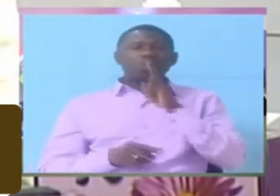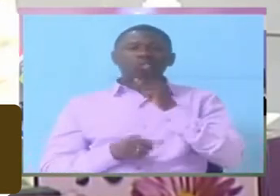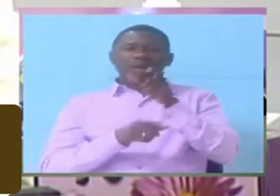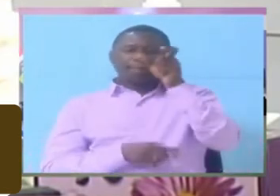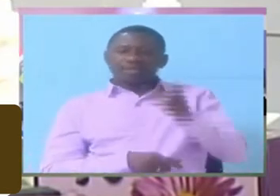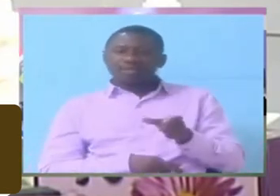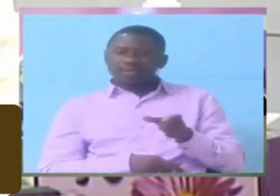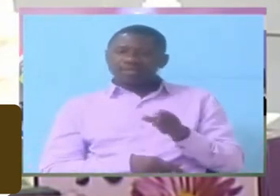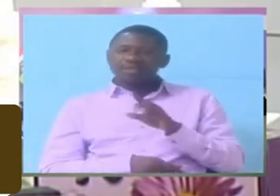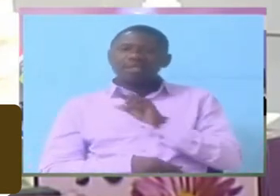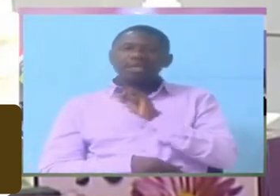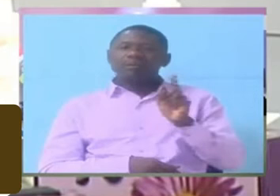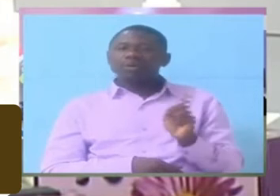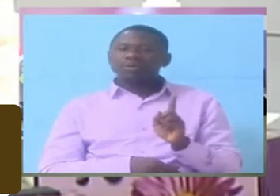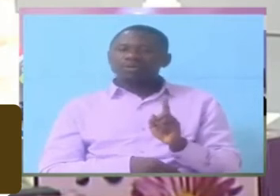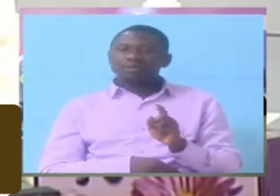Nyabali.